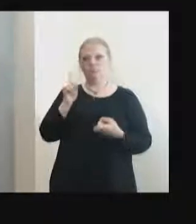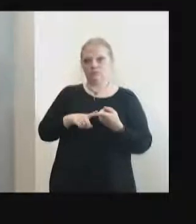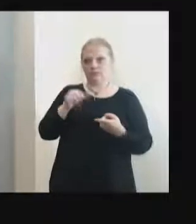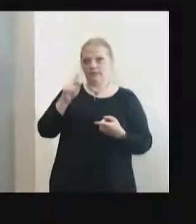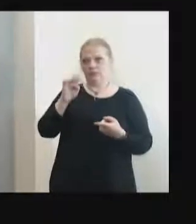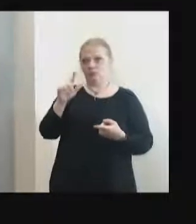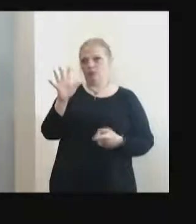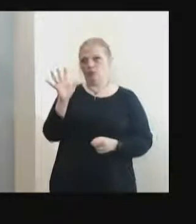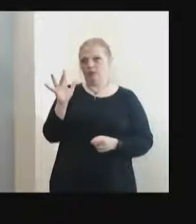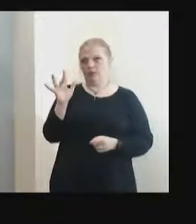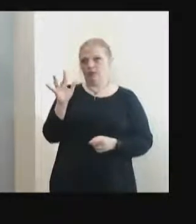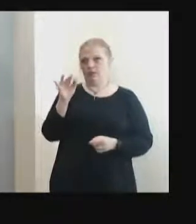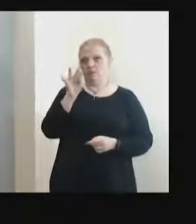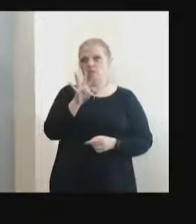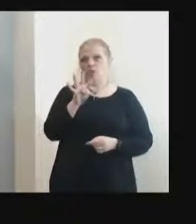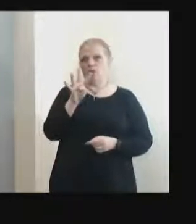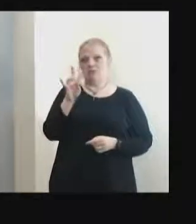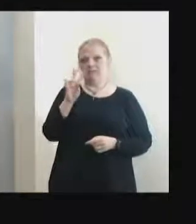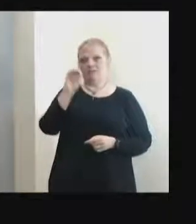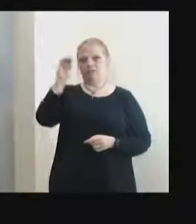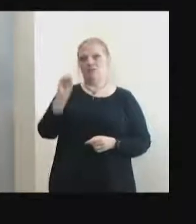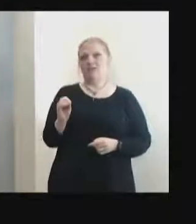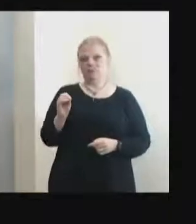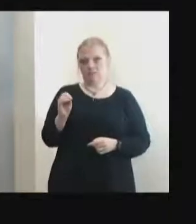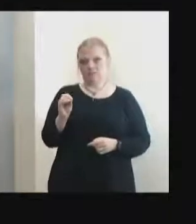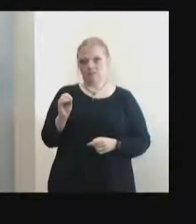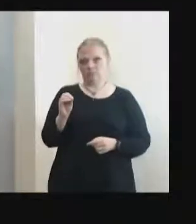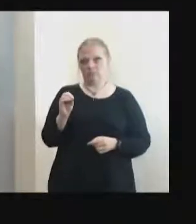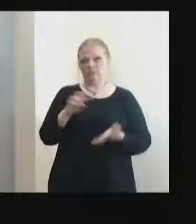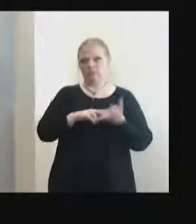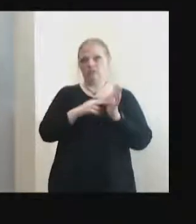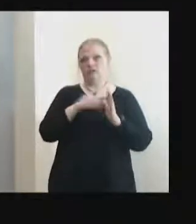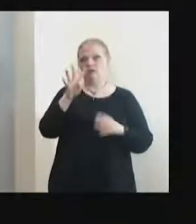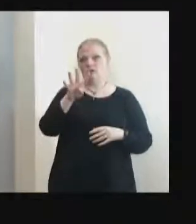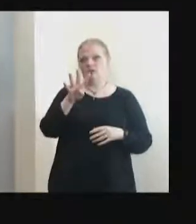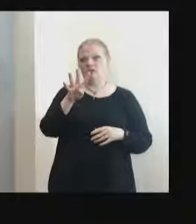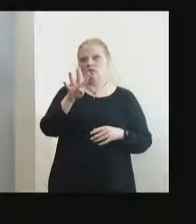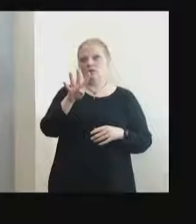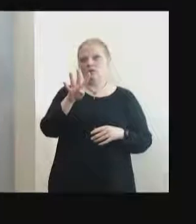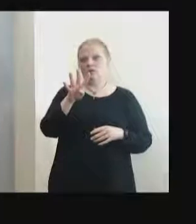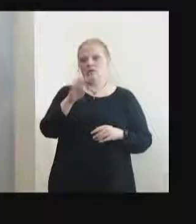25th, there have been 47%, which is